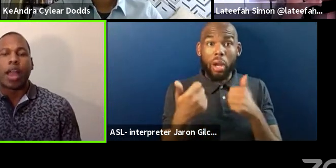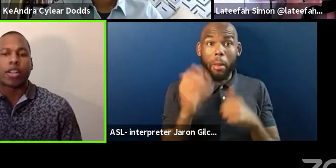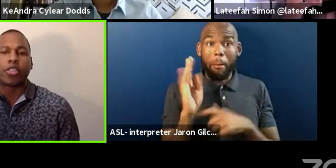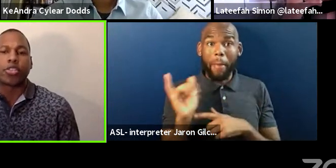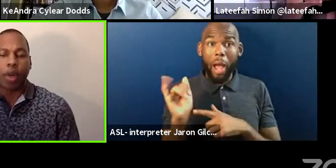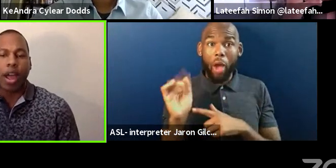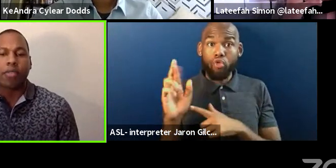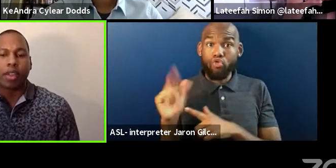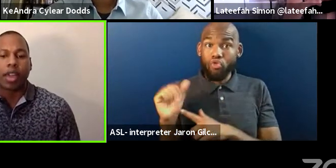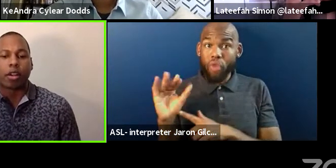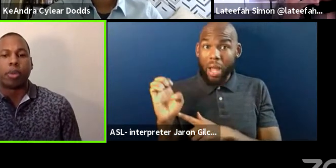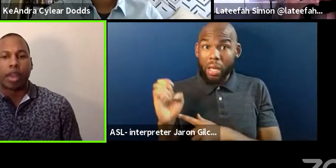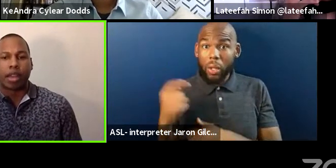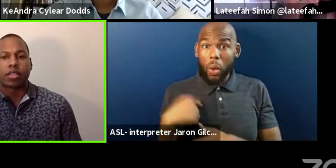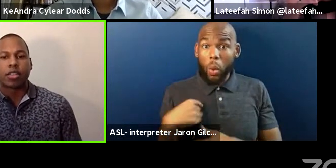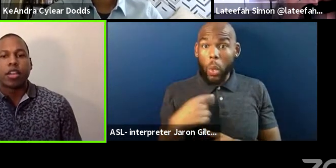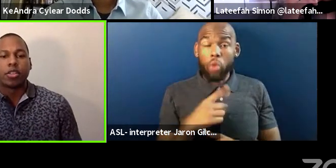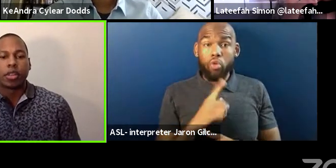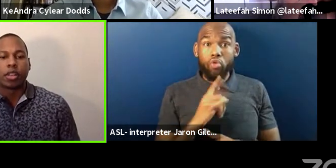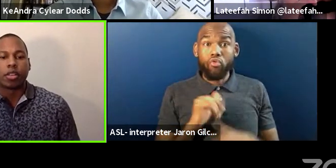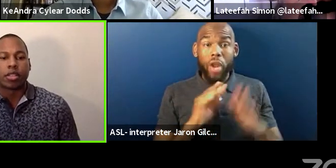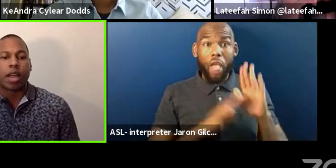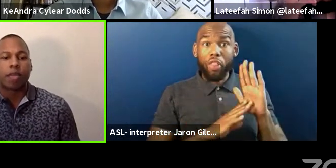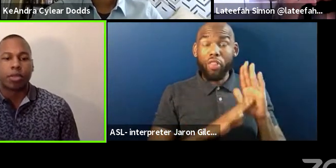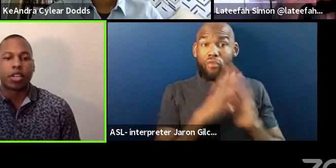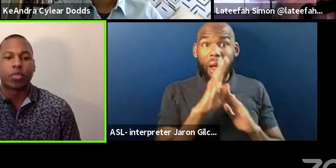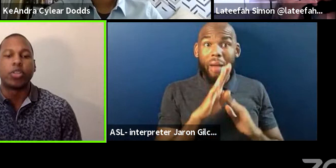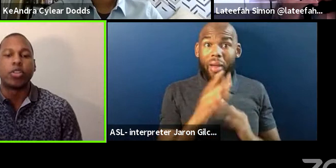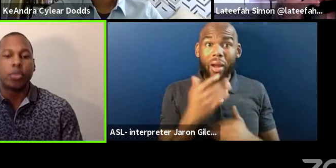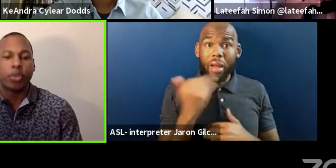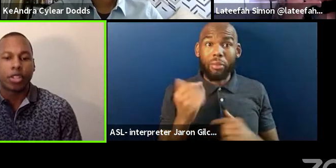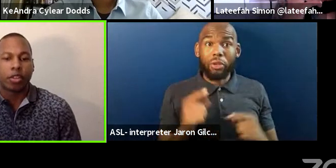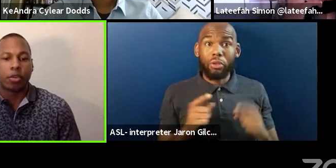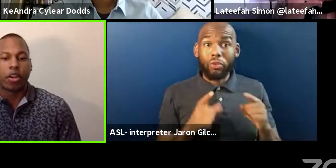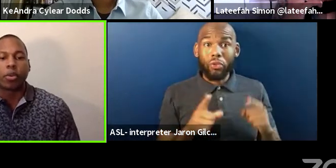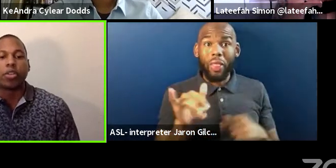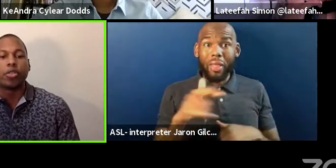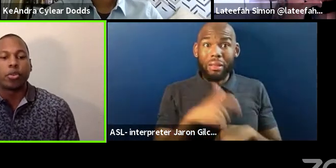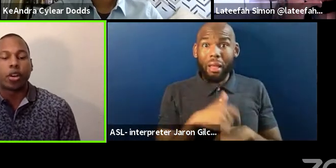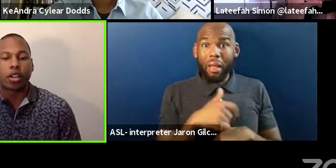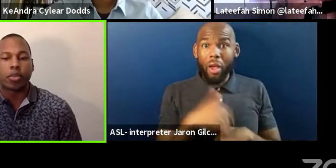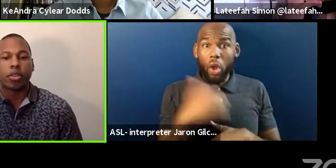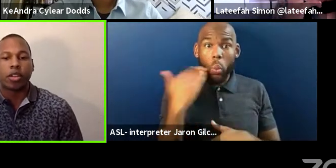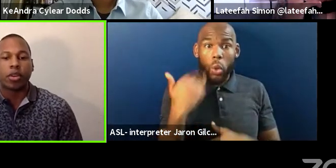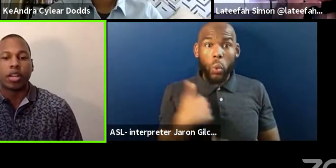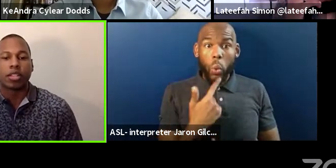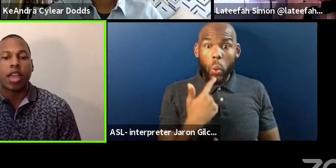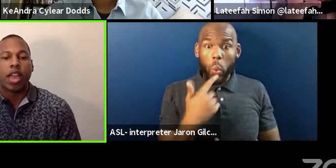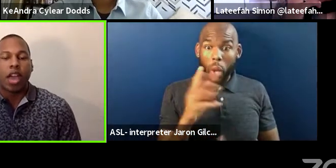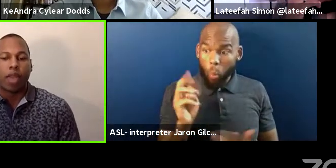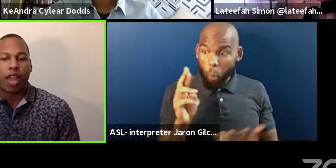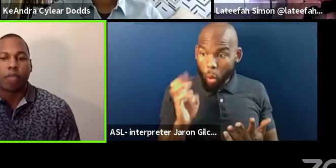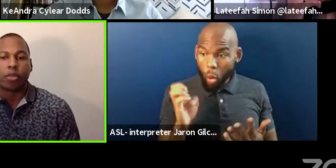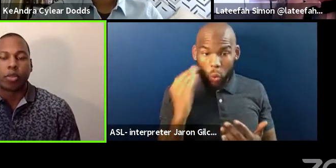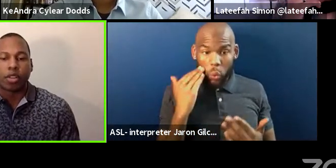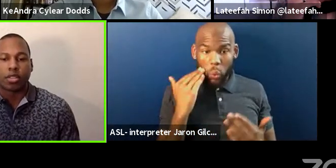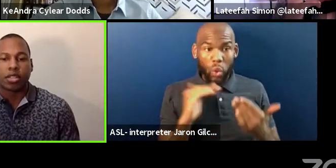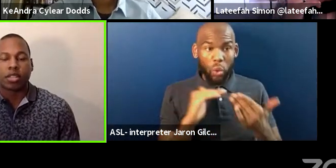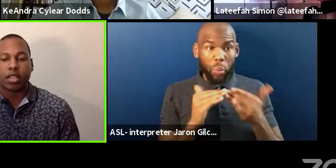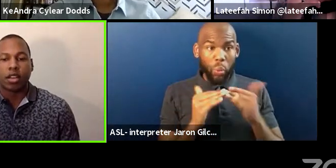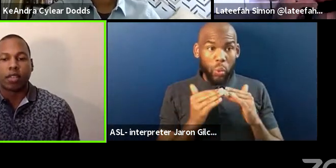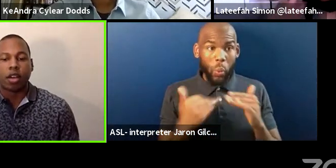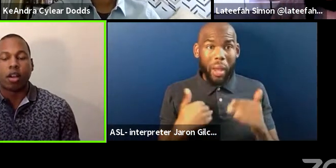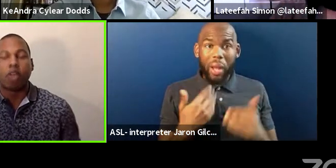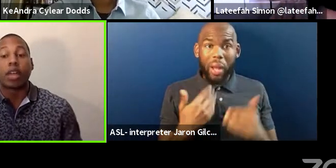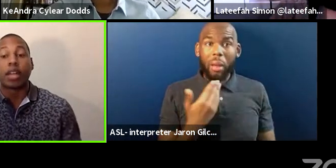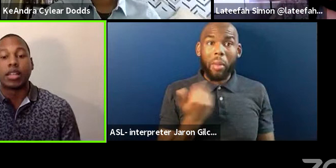we were actually thriving at our best during those times because we knew who each other were, we knew who our community was, and we had a greater